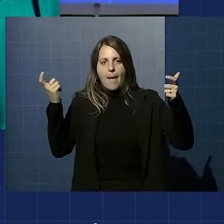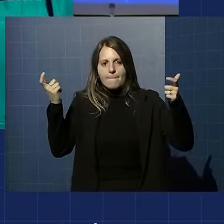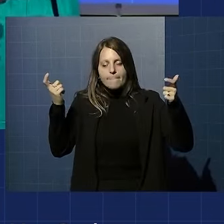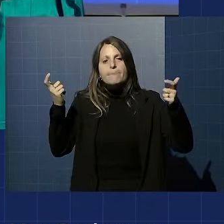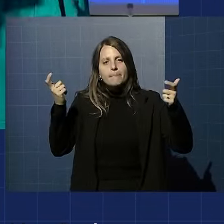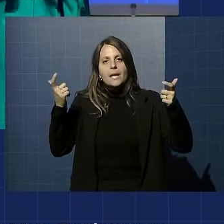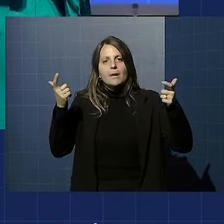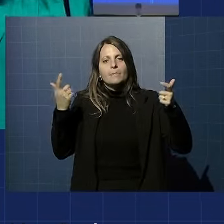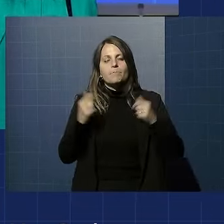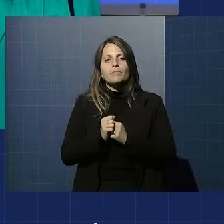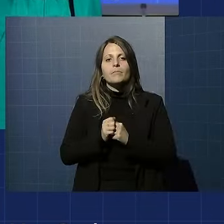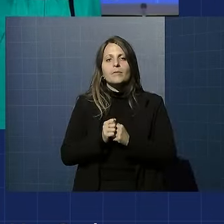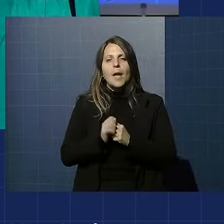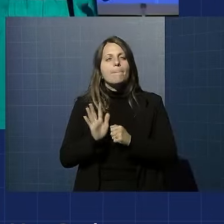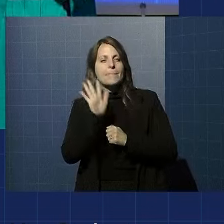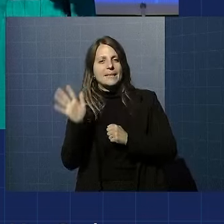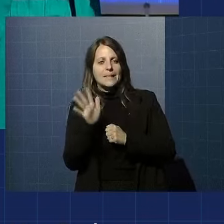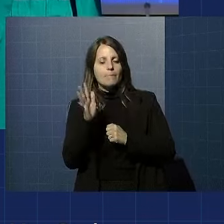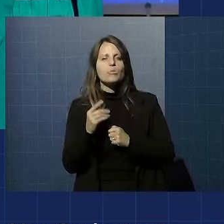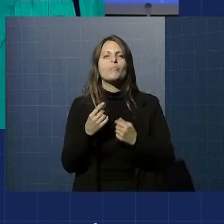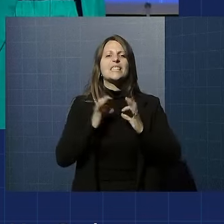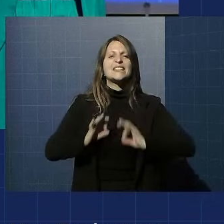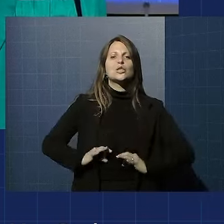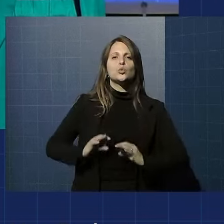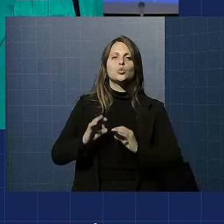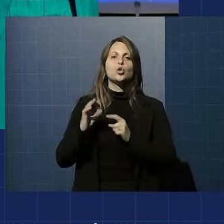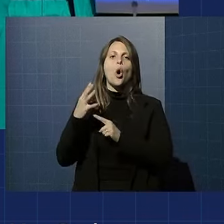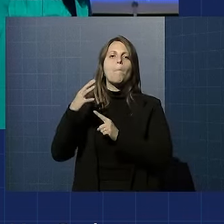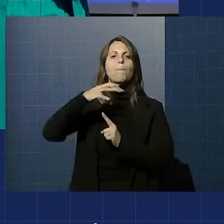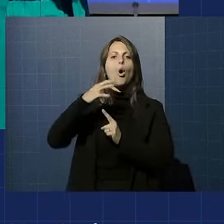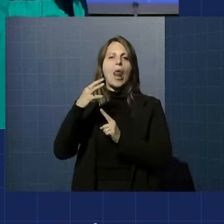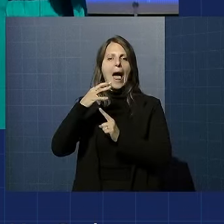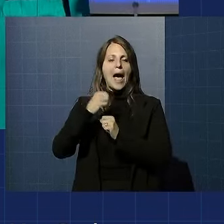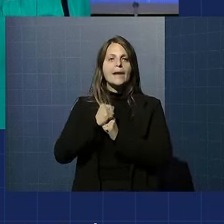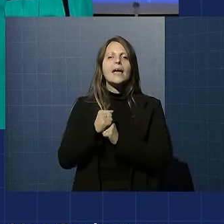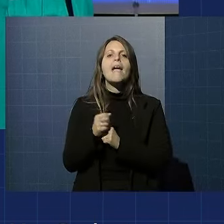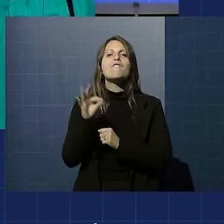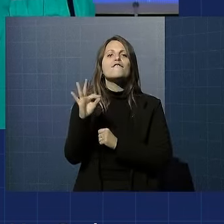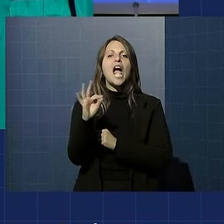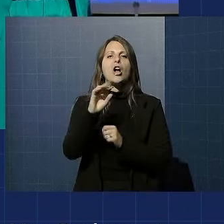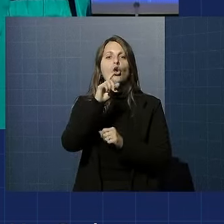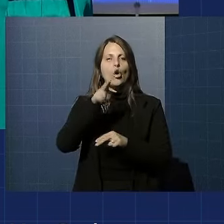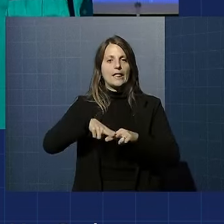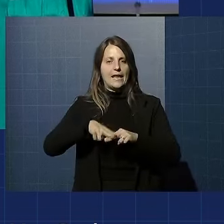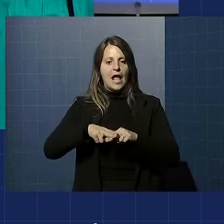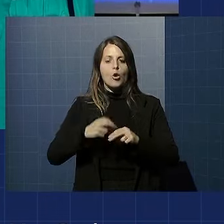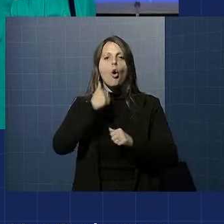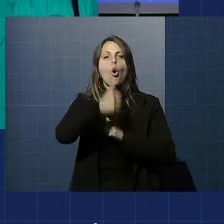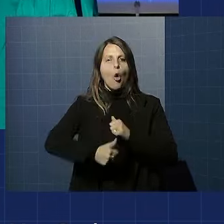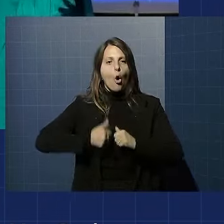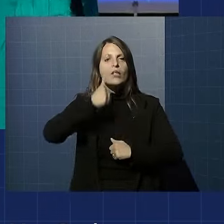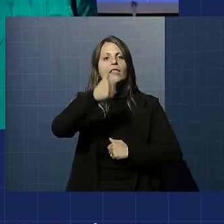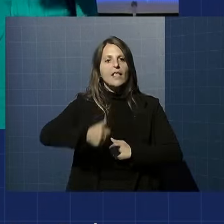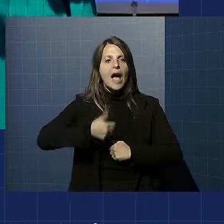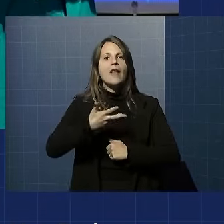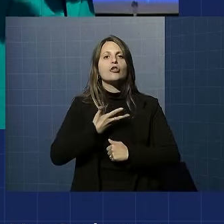every year do a winter over campaign where you have a crew of roughly 12 people who stay there for 1 year. And during